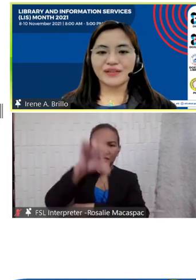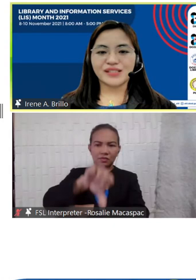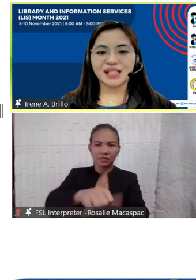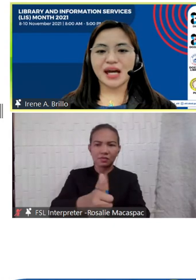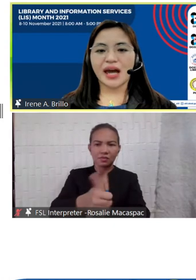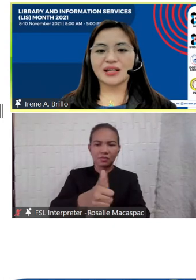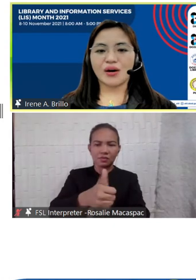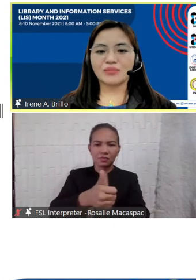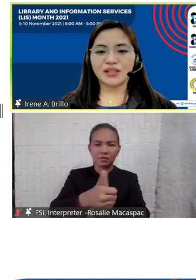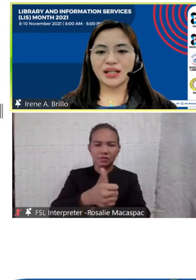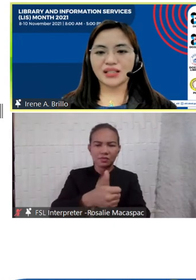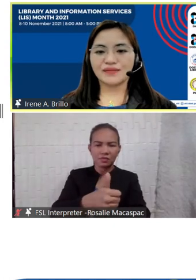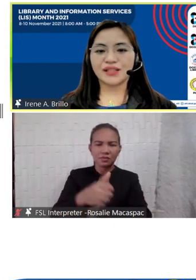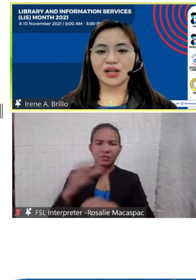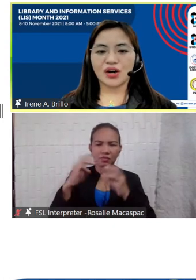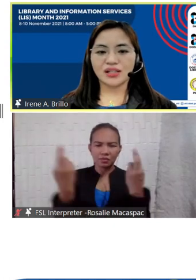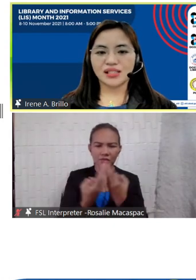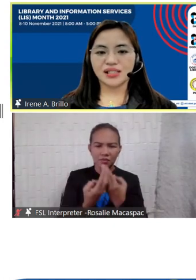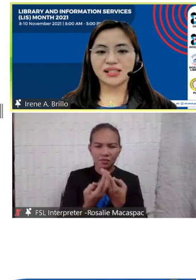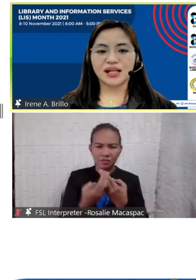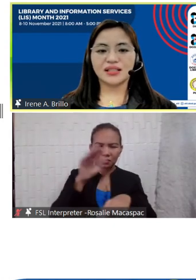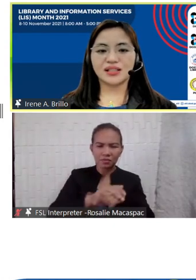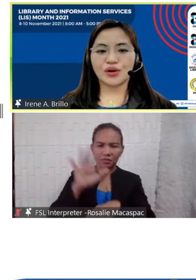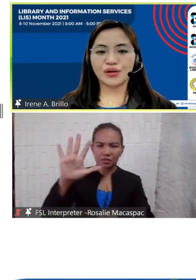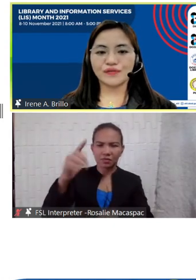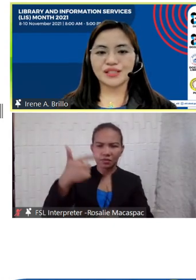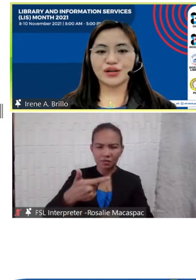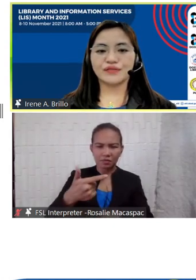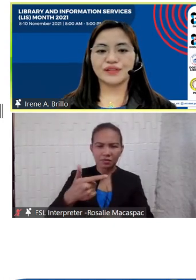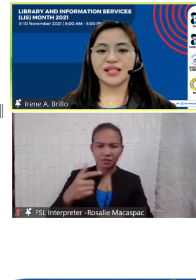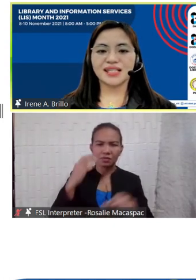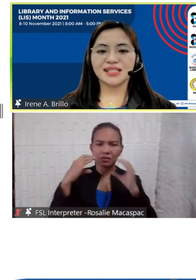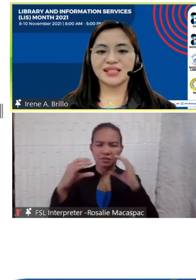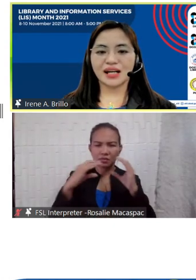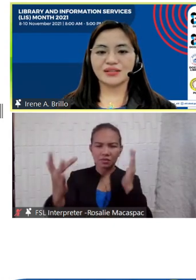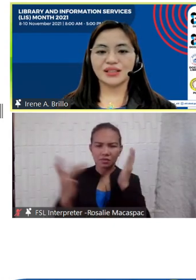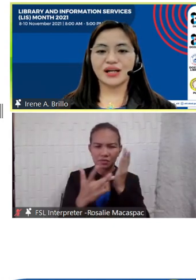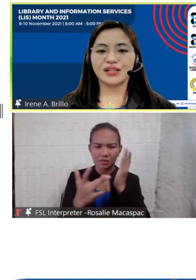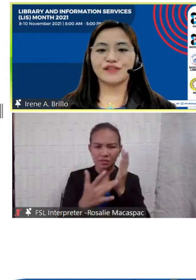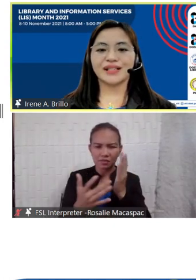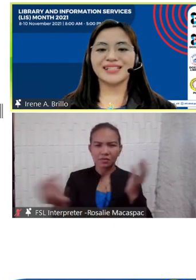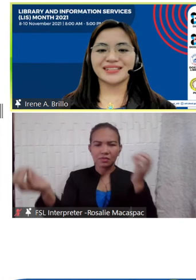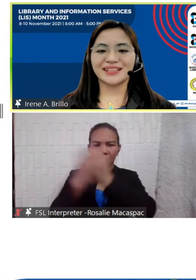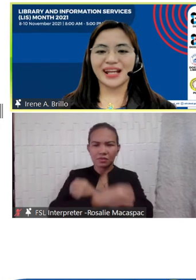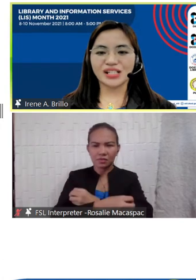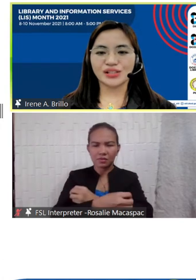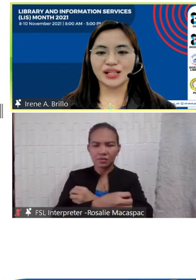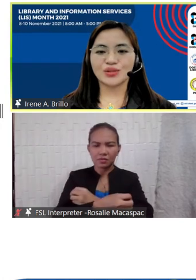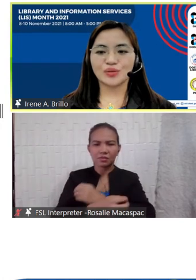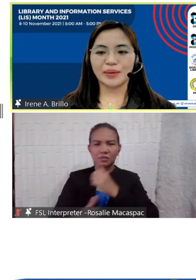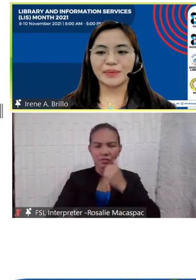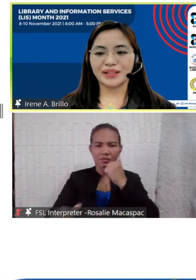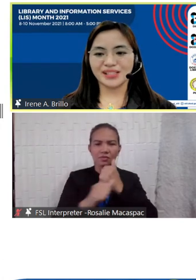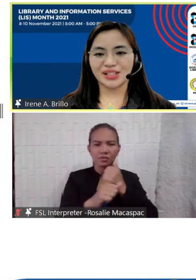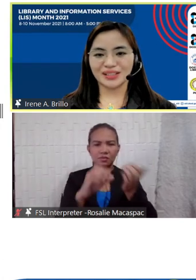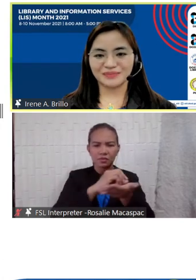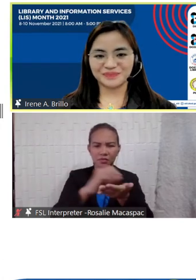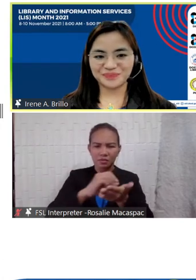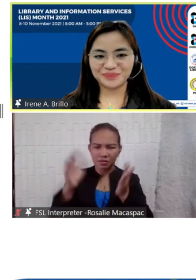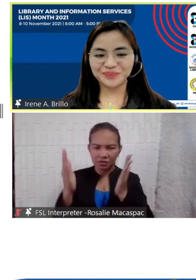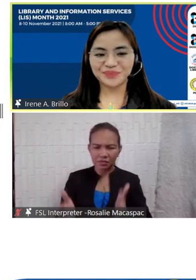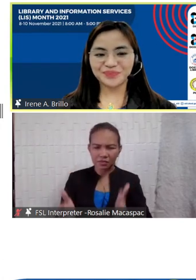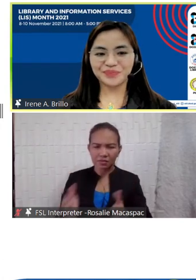on 5G and communicative technologies under the Office of the Assistant Secretary for International